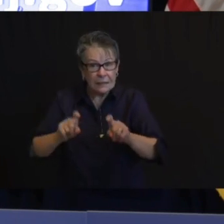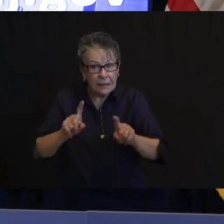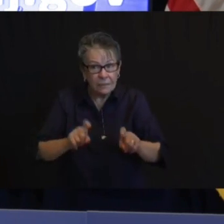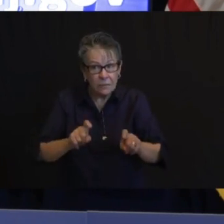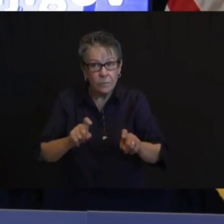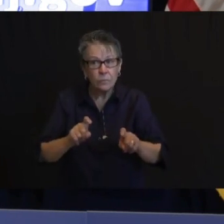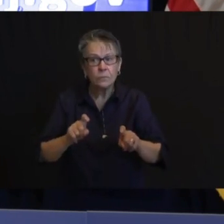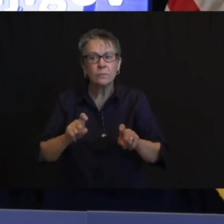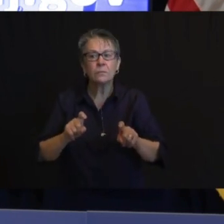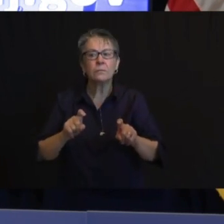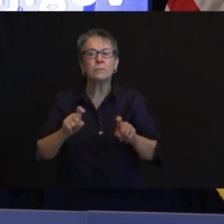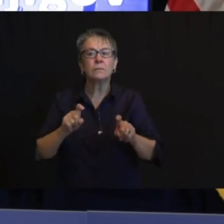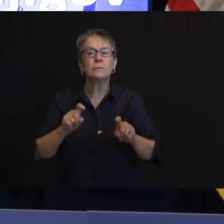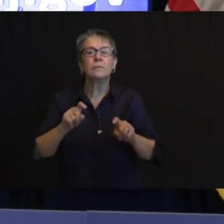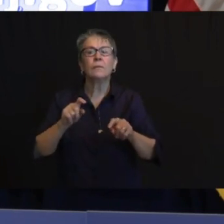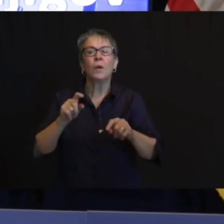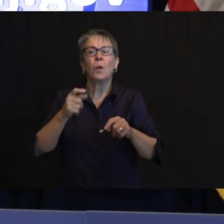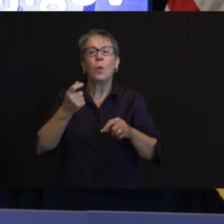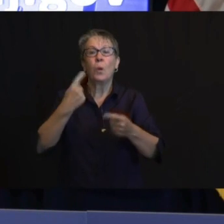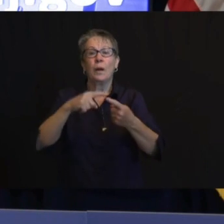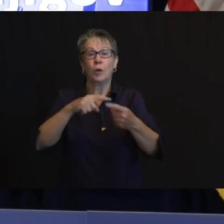moderate or low activity.